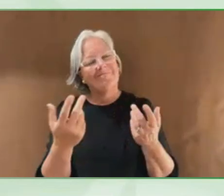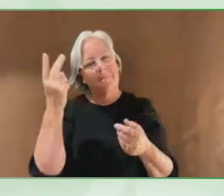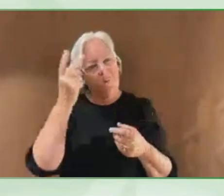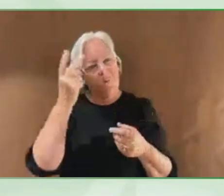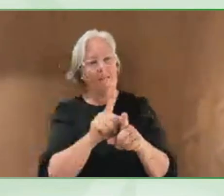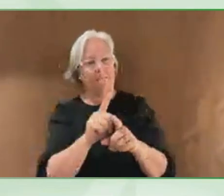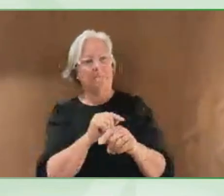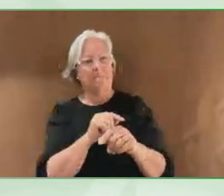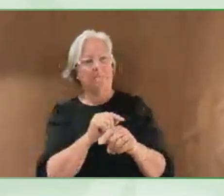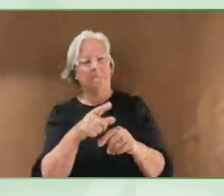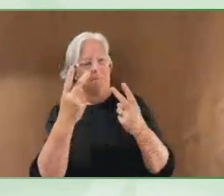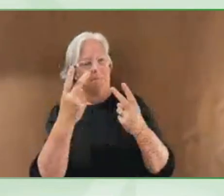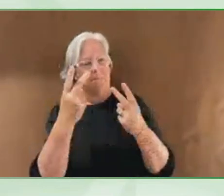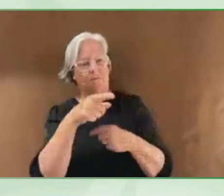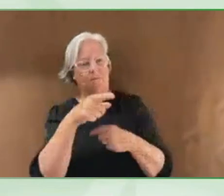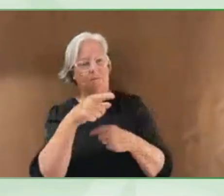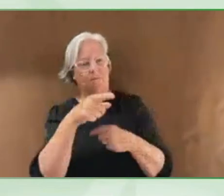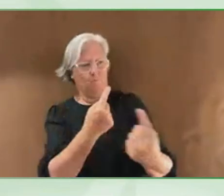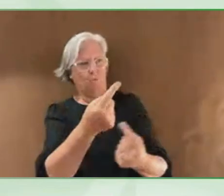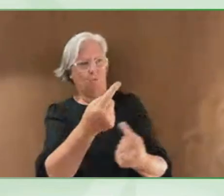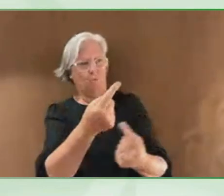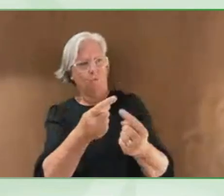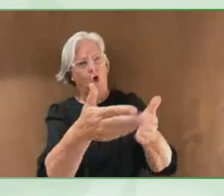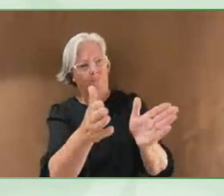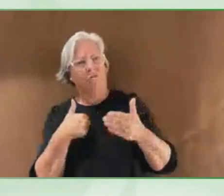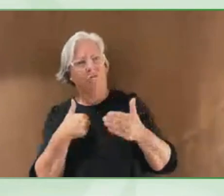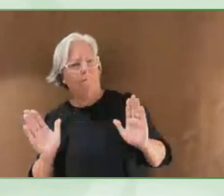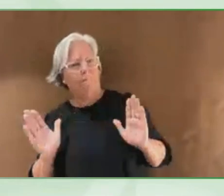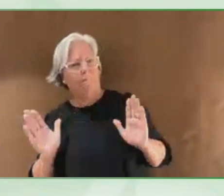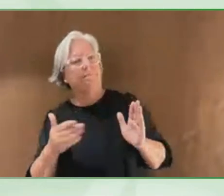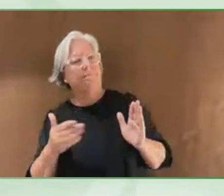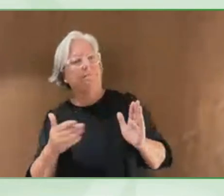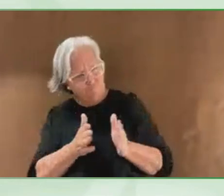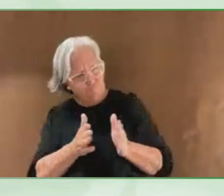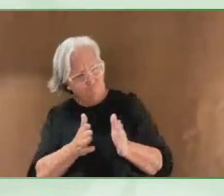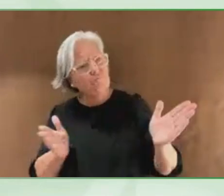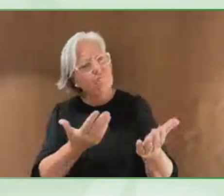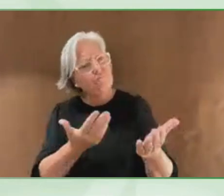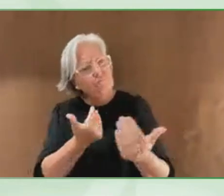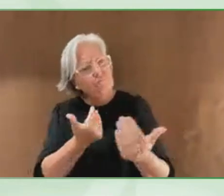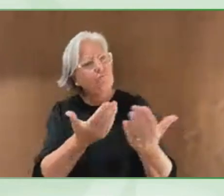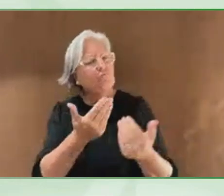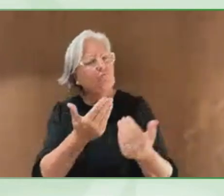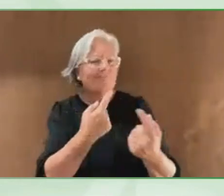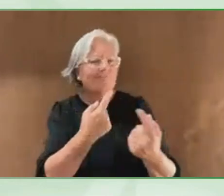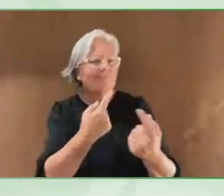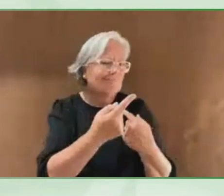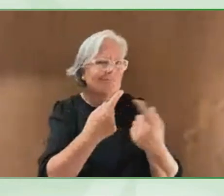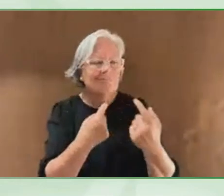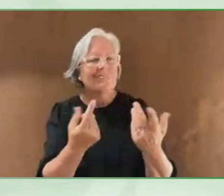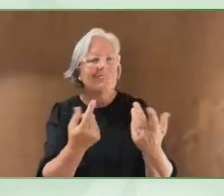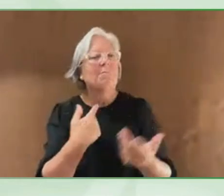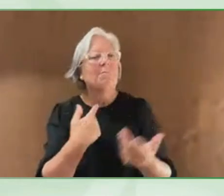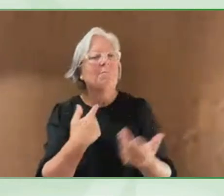are really, really, really listening to what people are saying to us, and that we act on